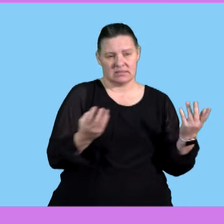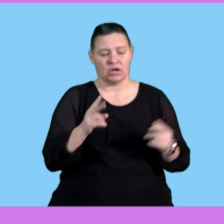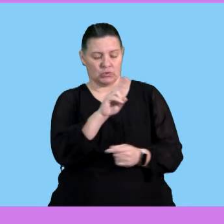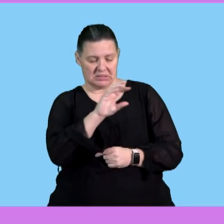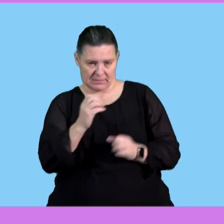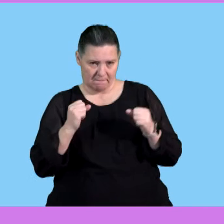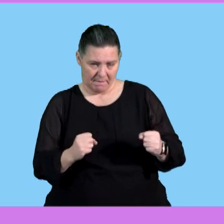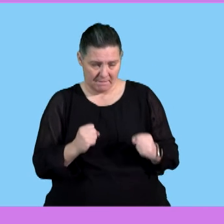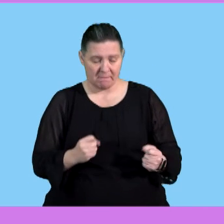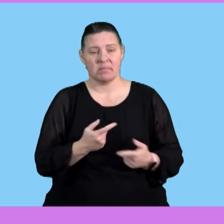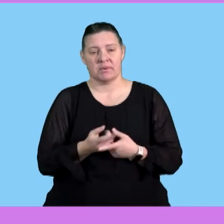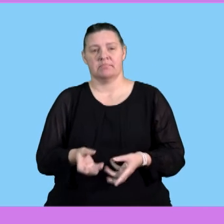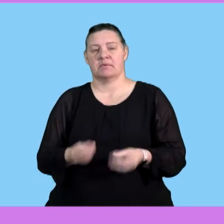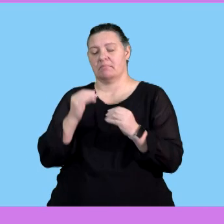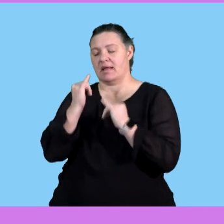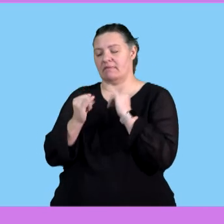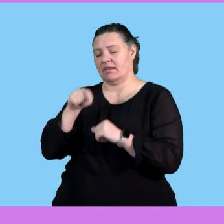serviced, 20.